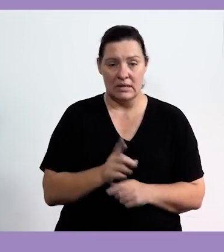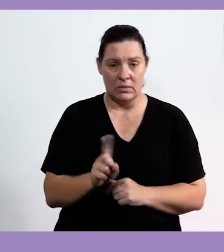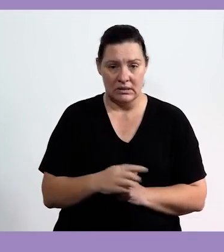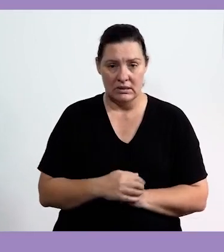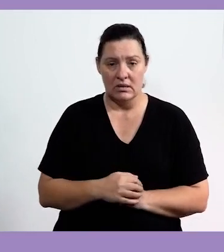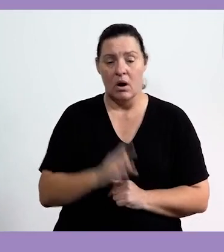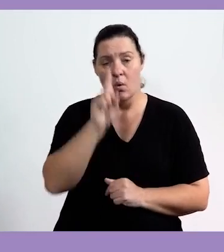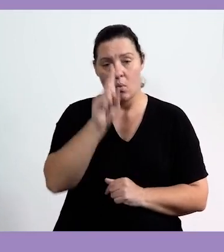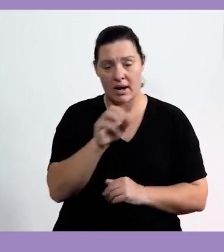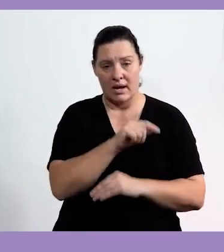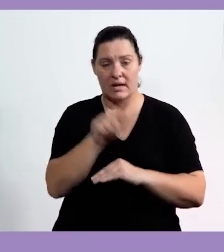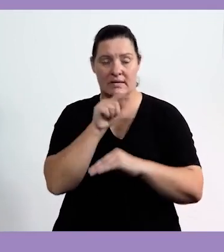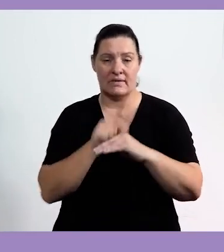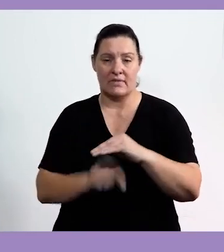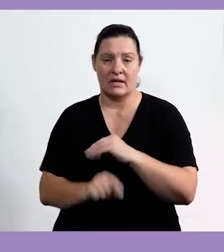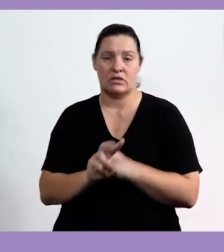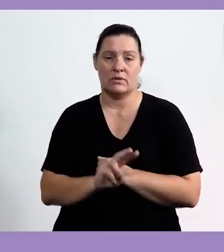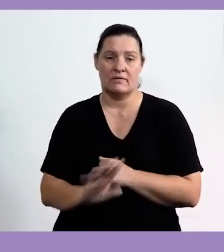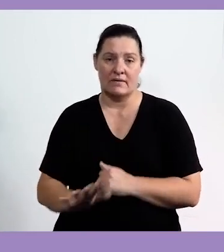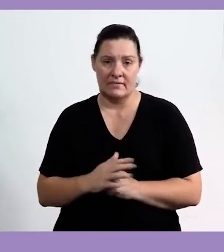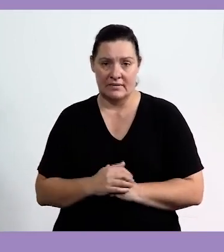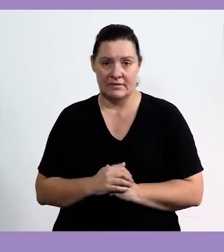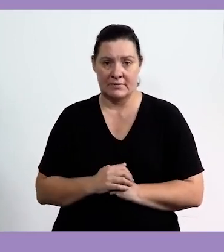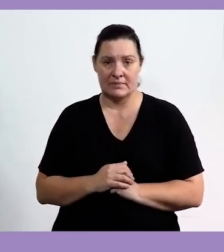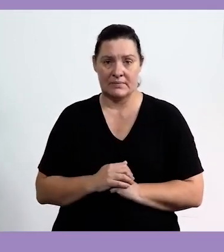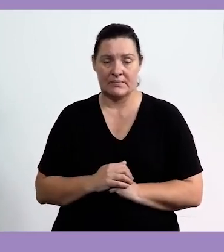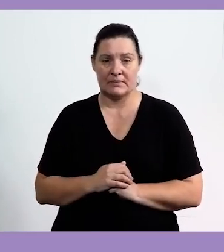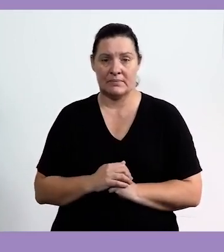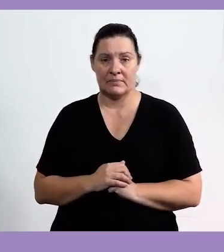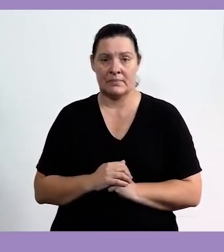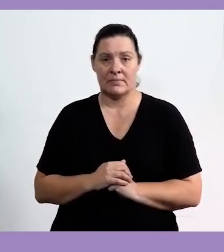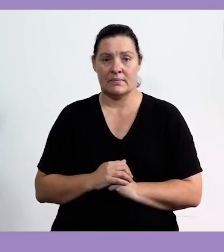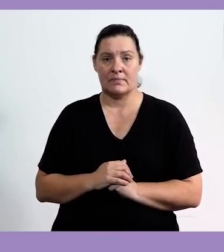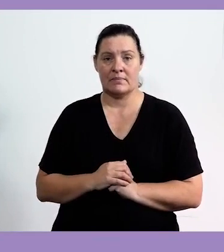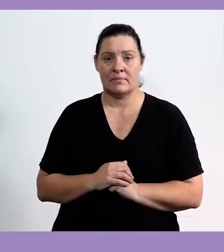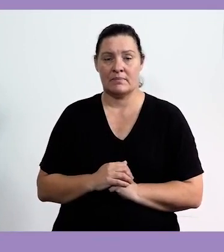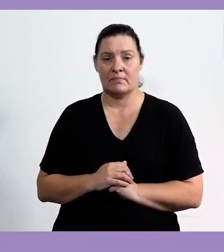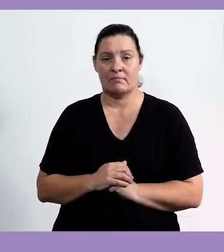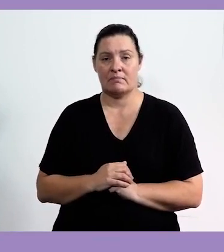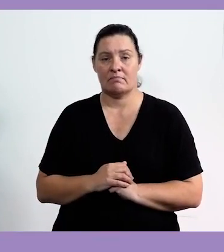answer is going to be 1 divided by 25.